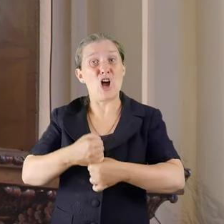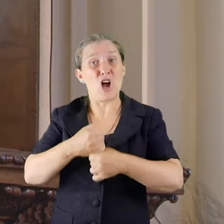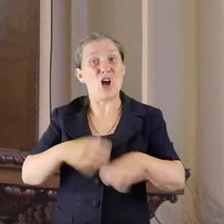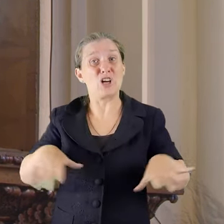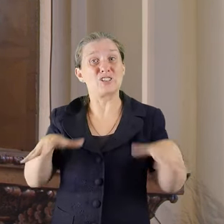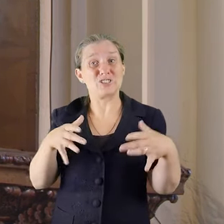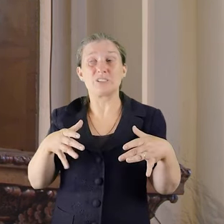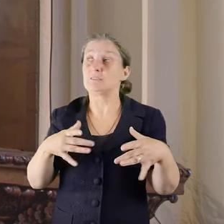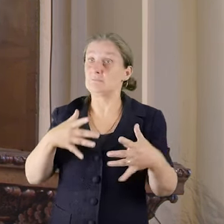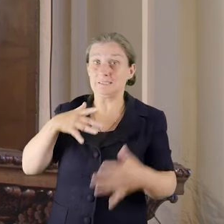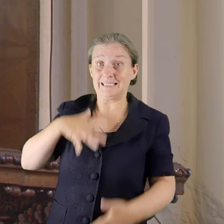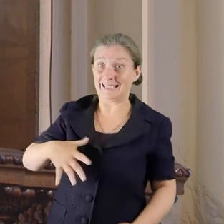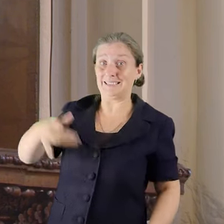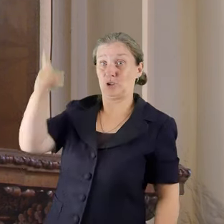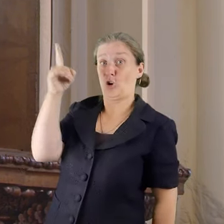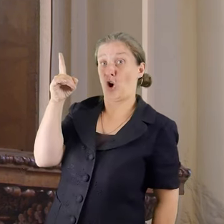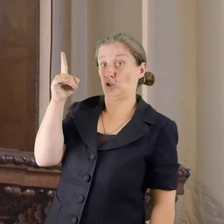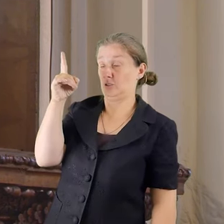It needs God.